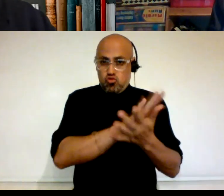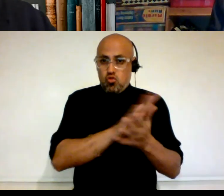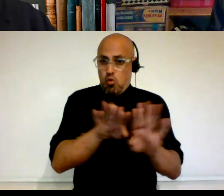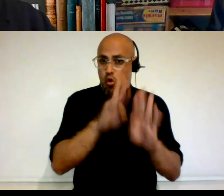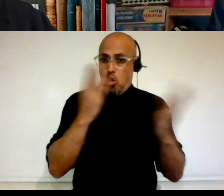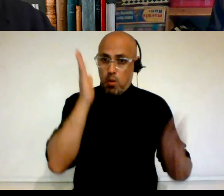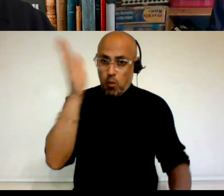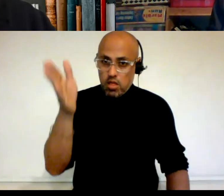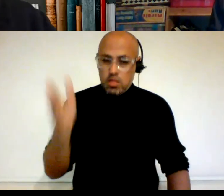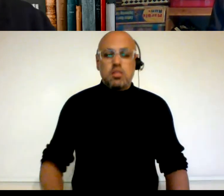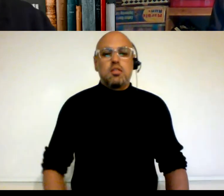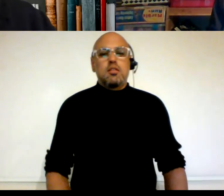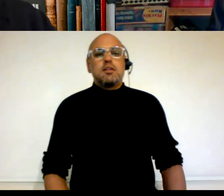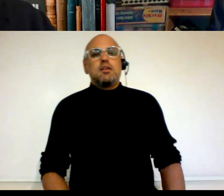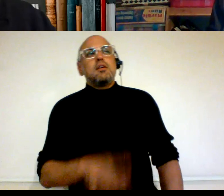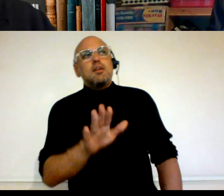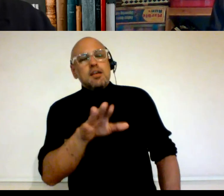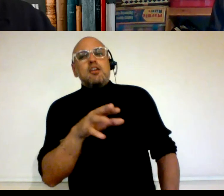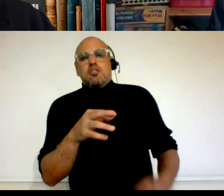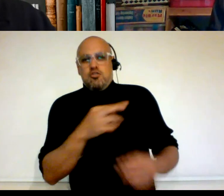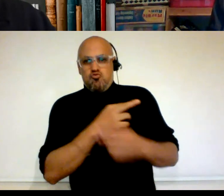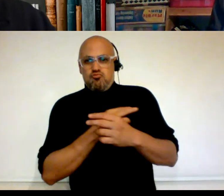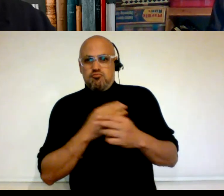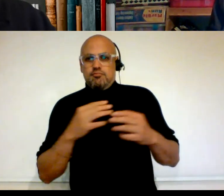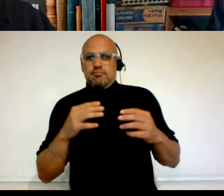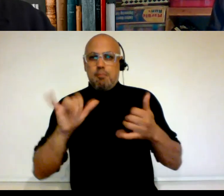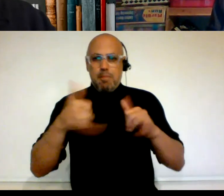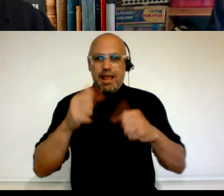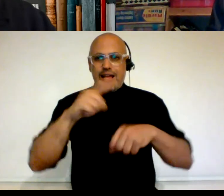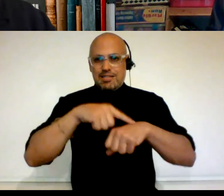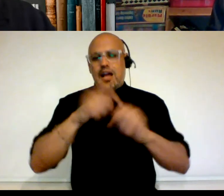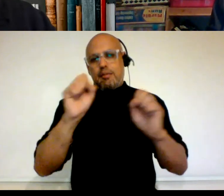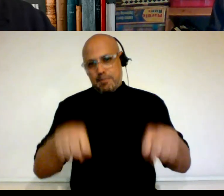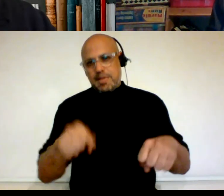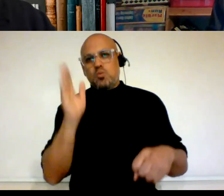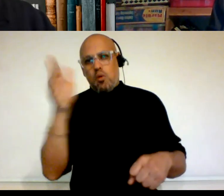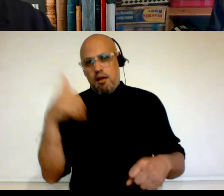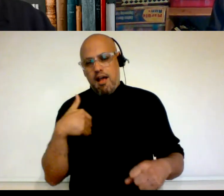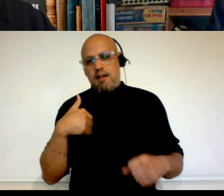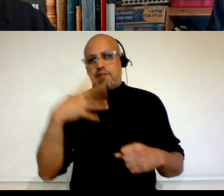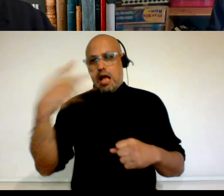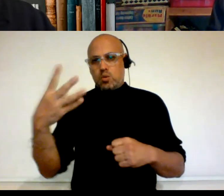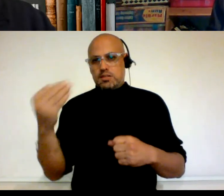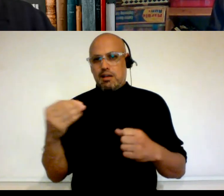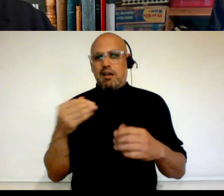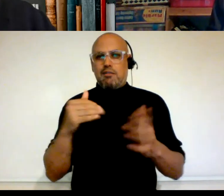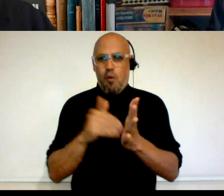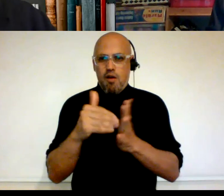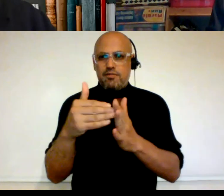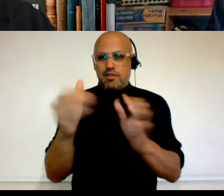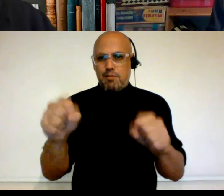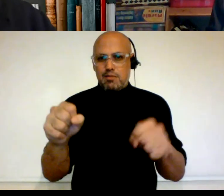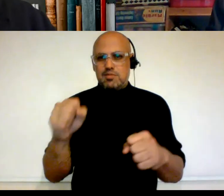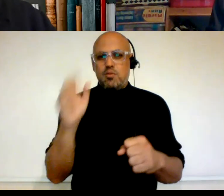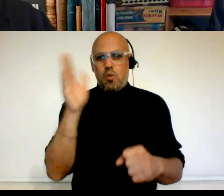There will be recess. We want to get kids outside as often as we can. We will have